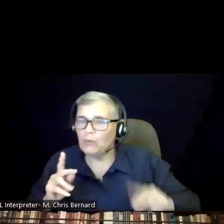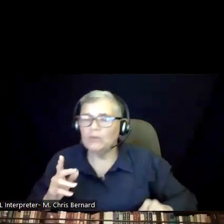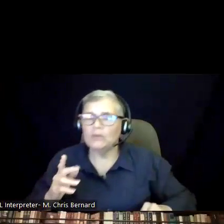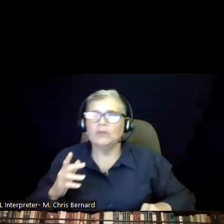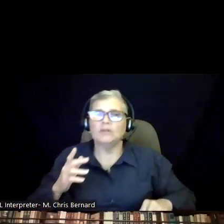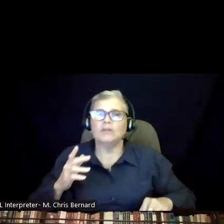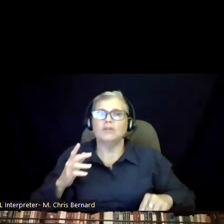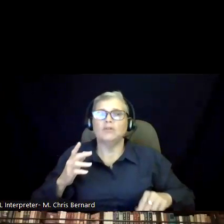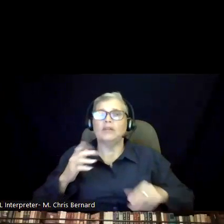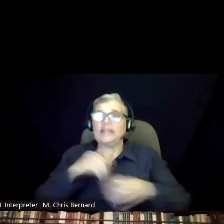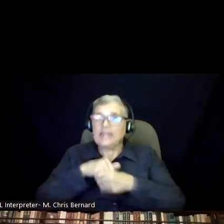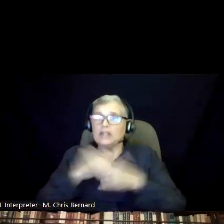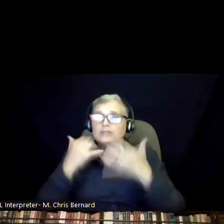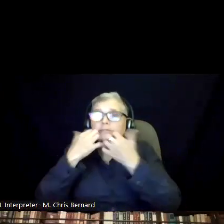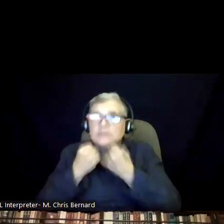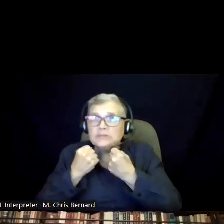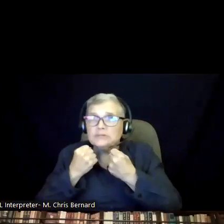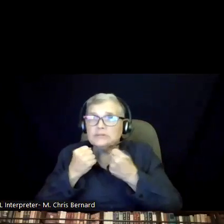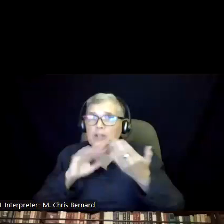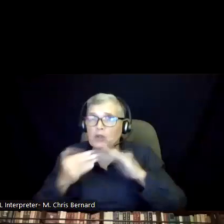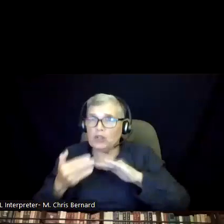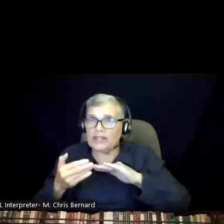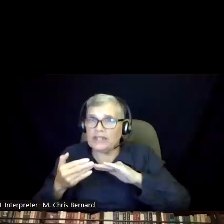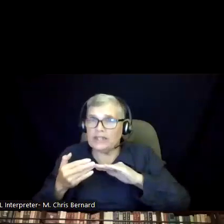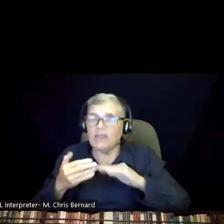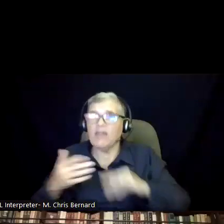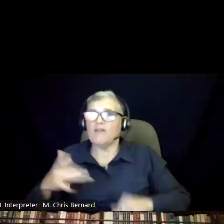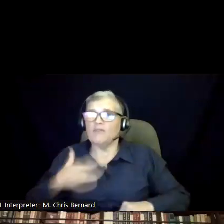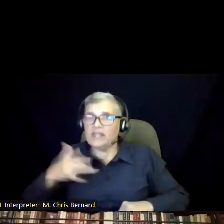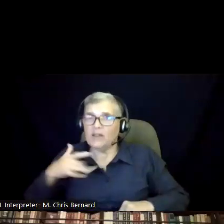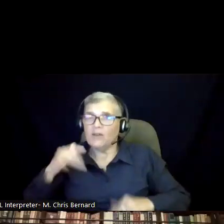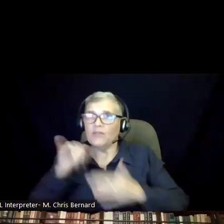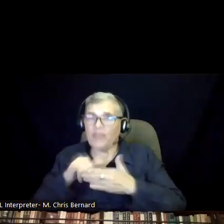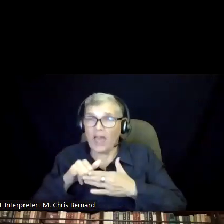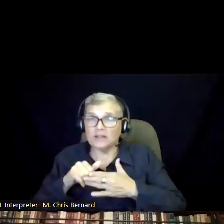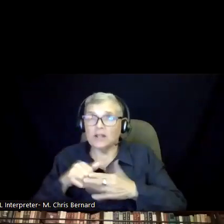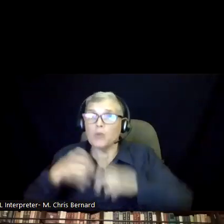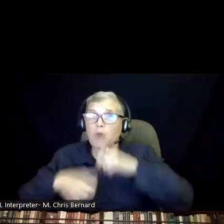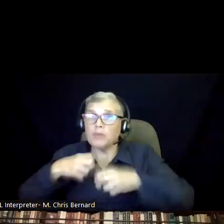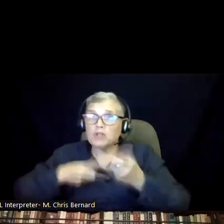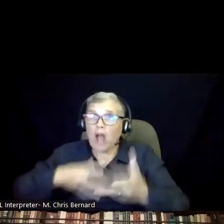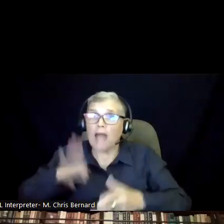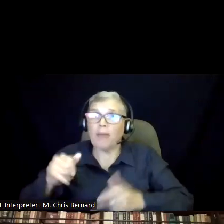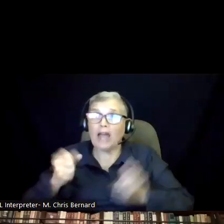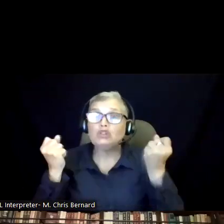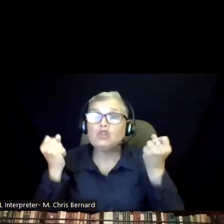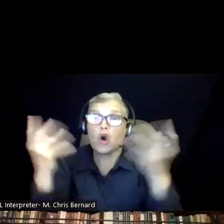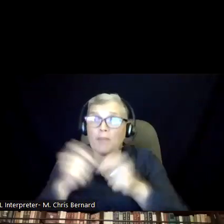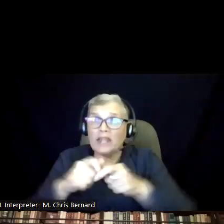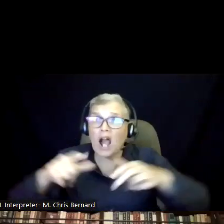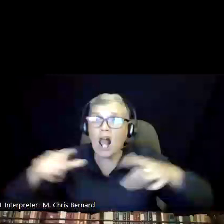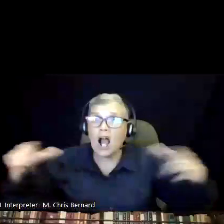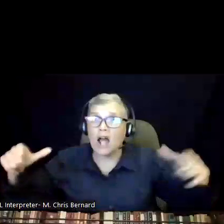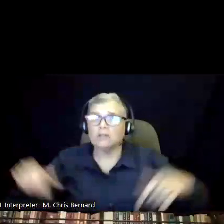within our community, are causing issues due to overpopulation or overabundance. We see conflicts with landowners. We